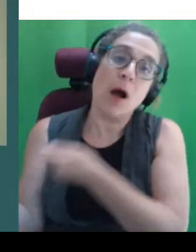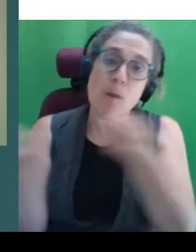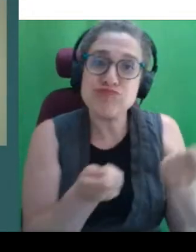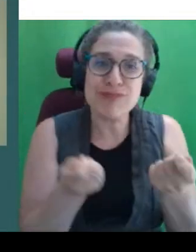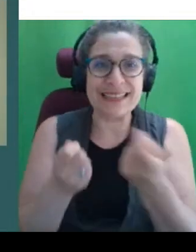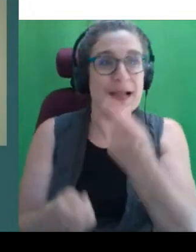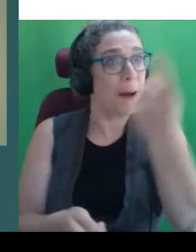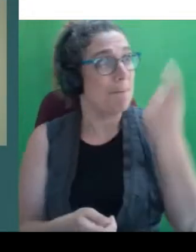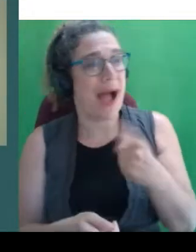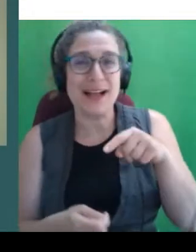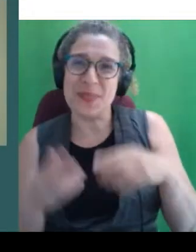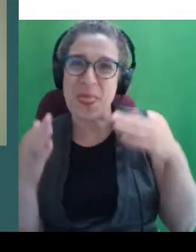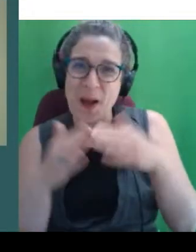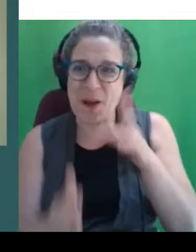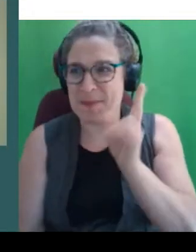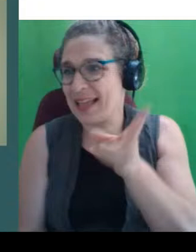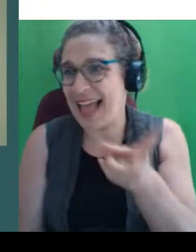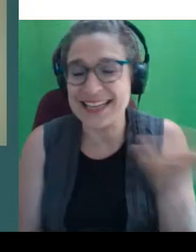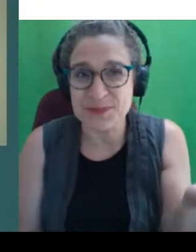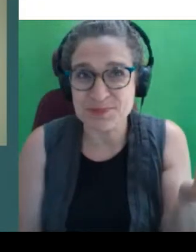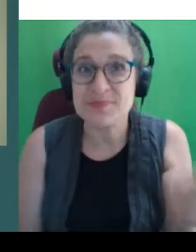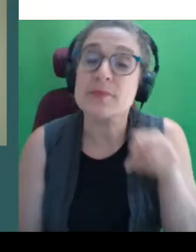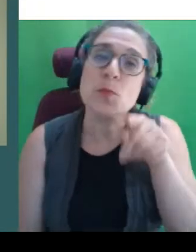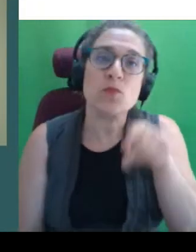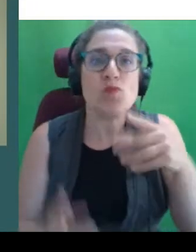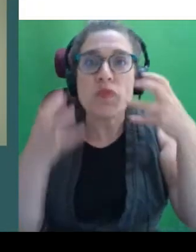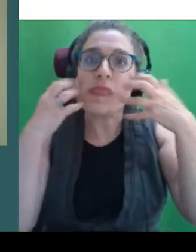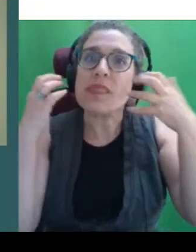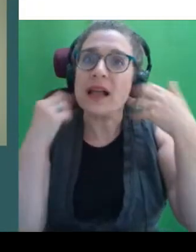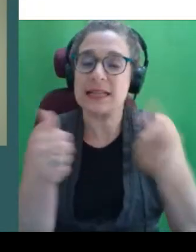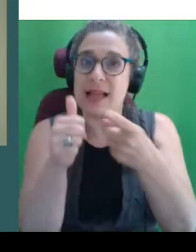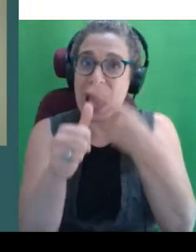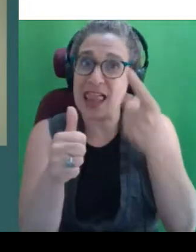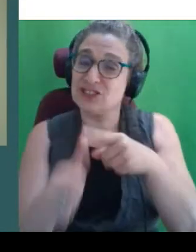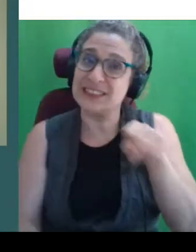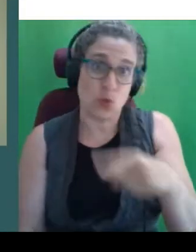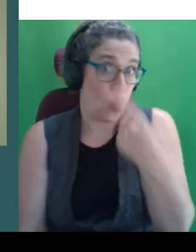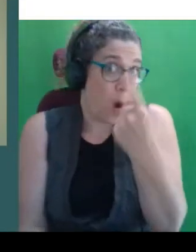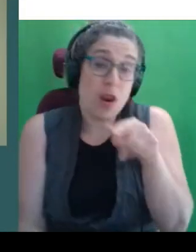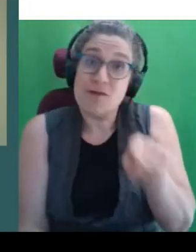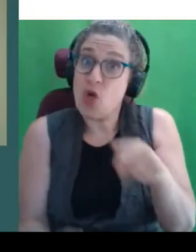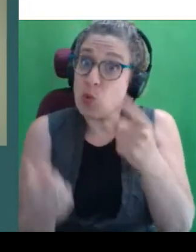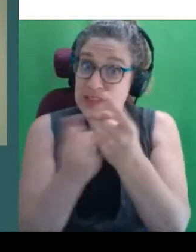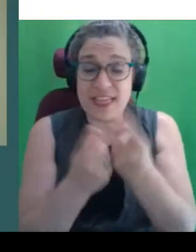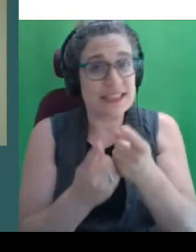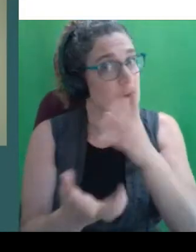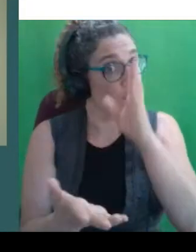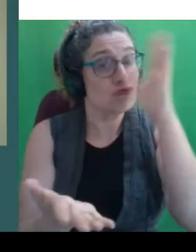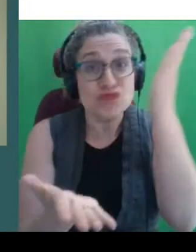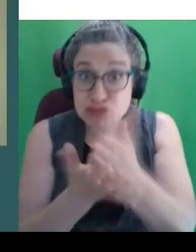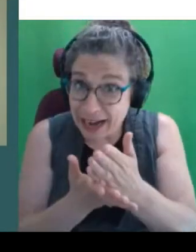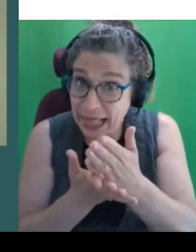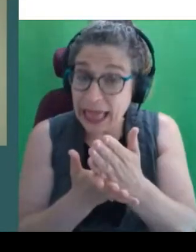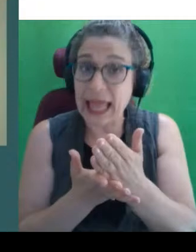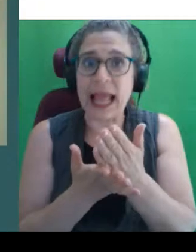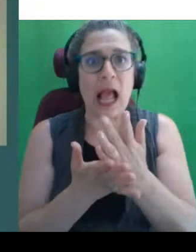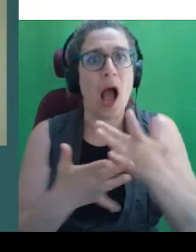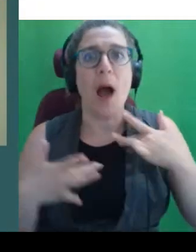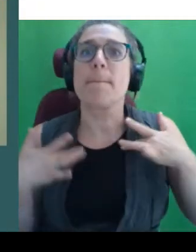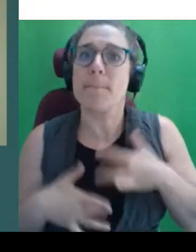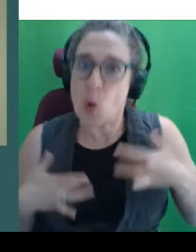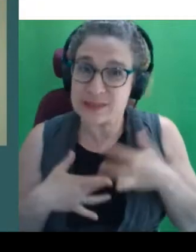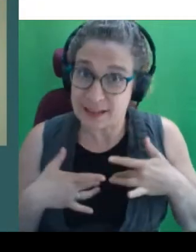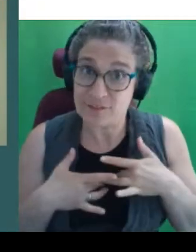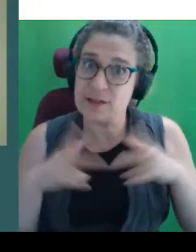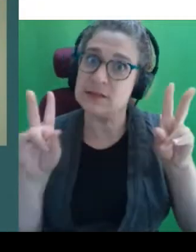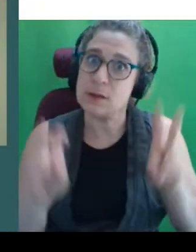etc. So cat allergy is one of those things that is really, really quite an emotive subject, and especially for